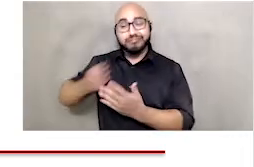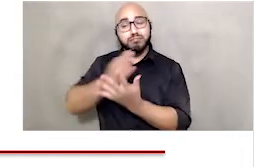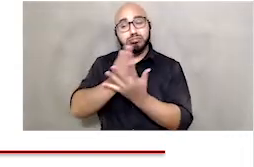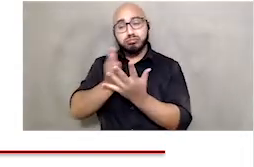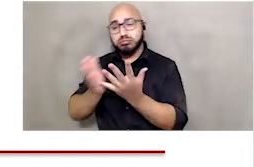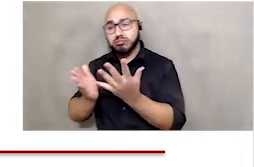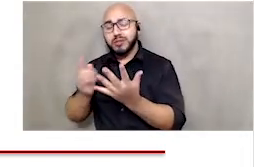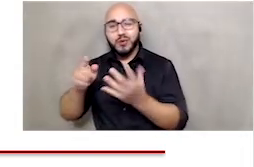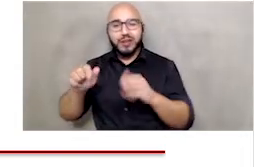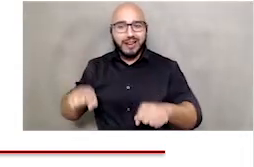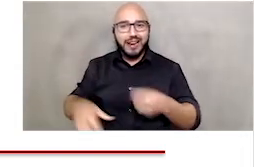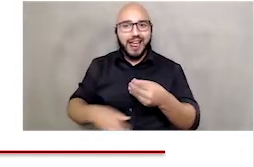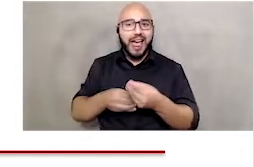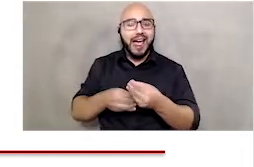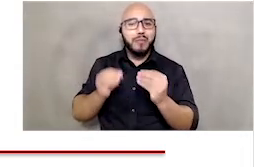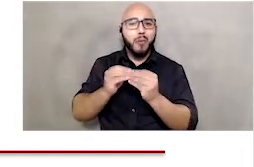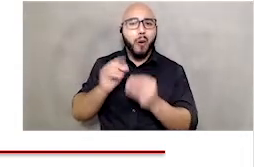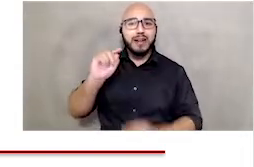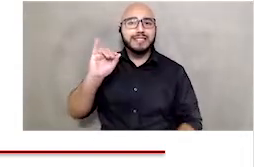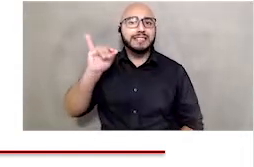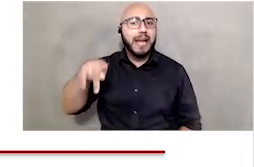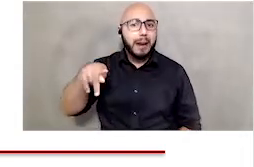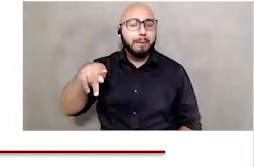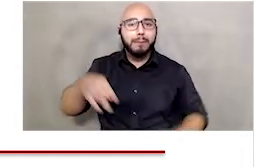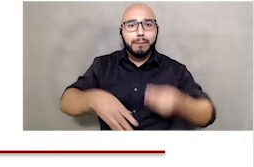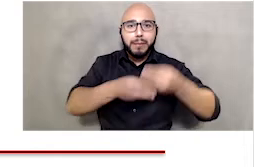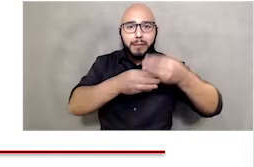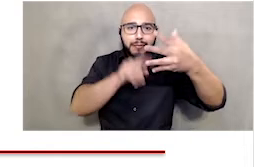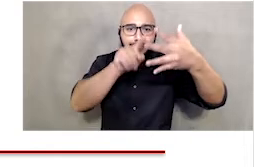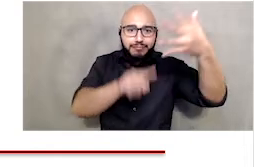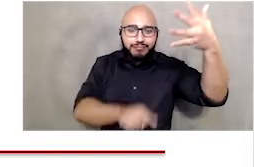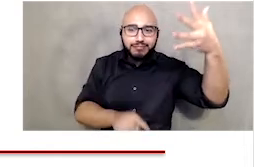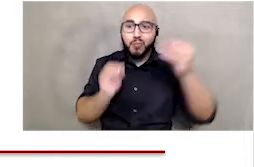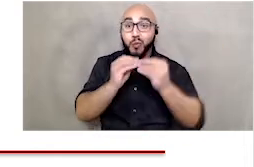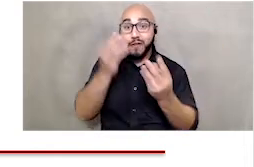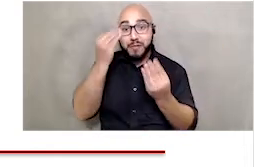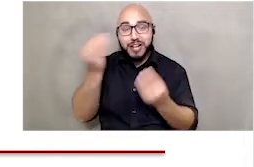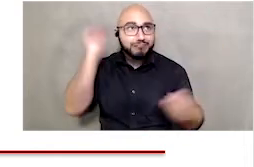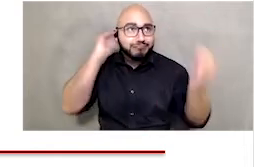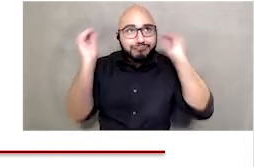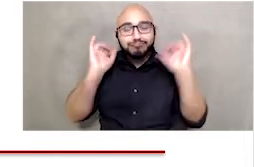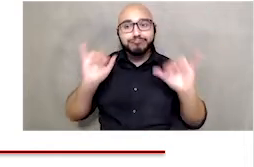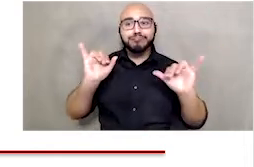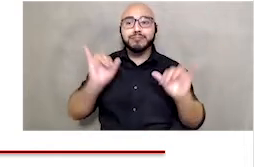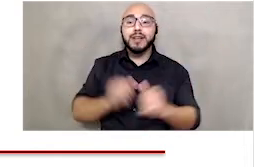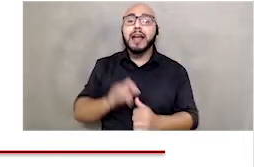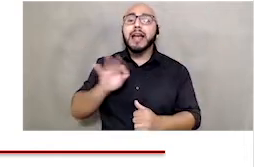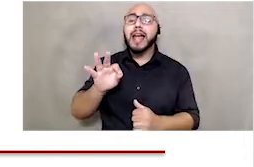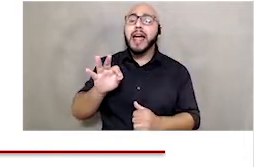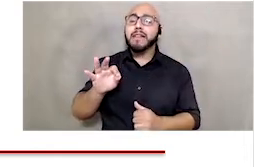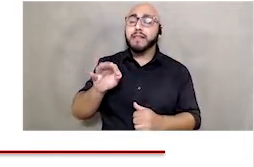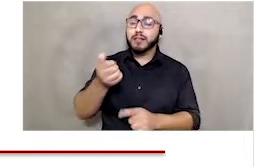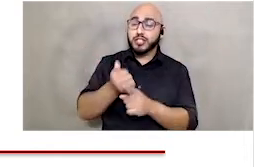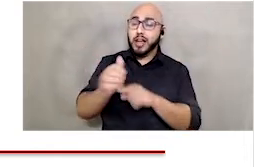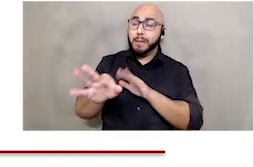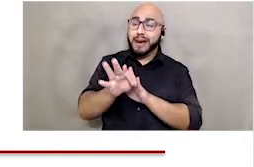some additional tips and some additional information that maybe you didn't know before. And for those of you that neither agree nor disagree,